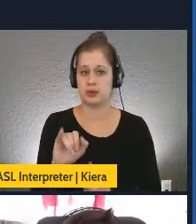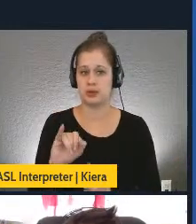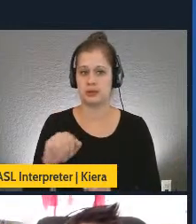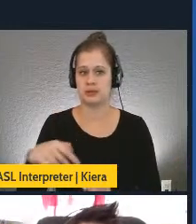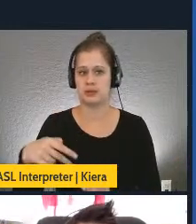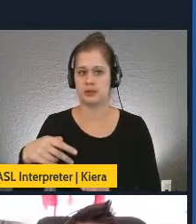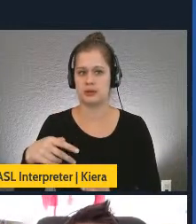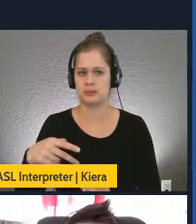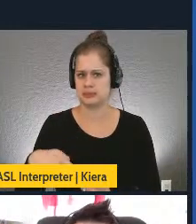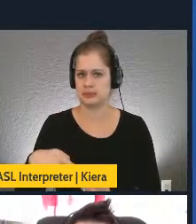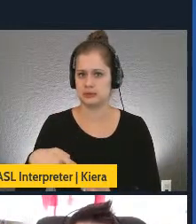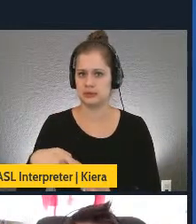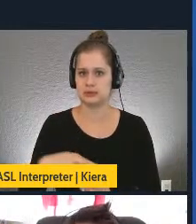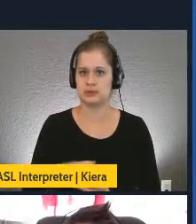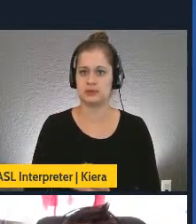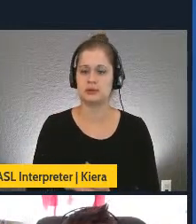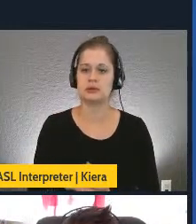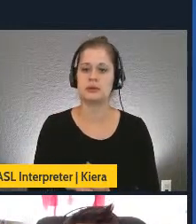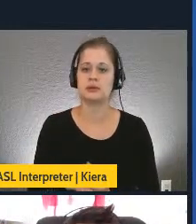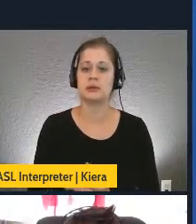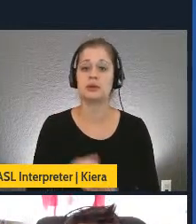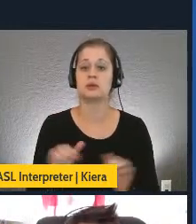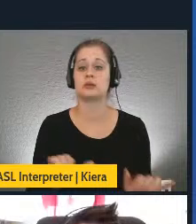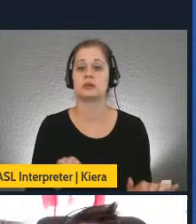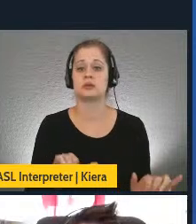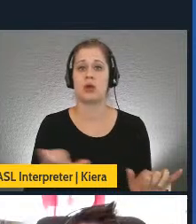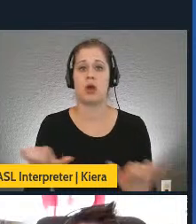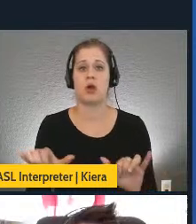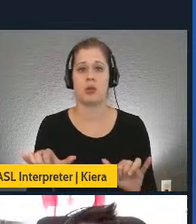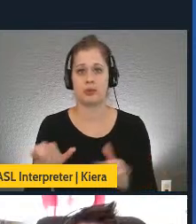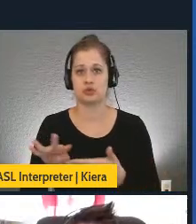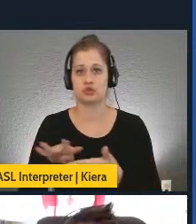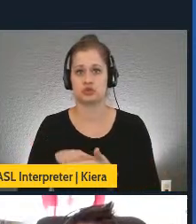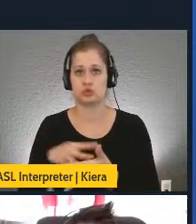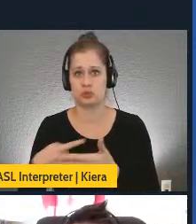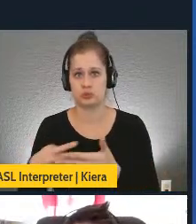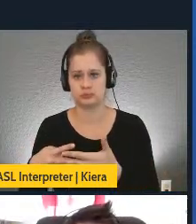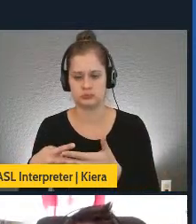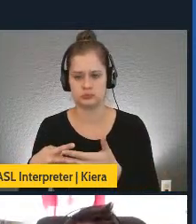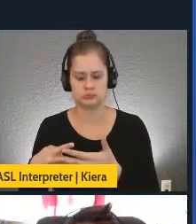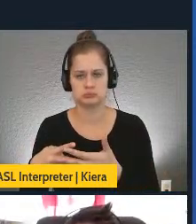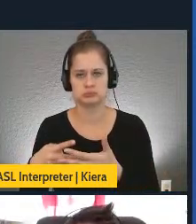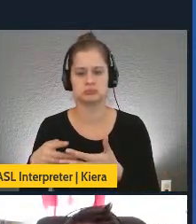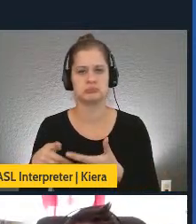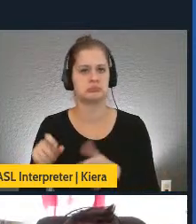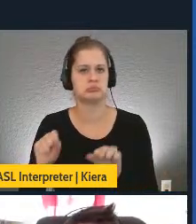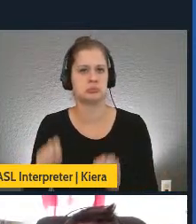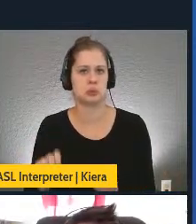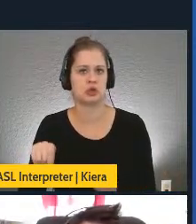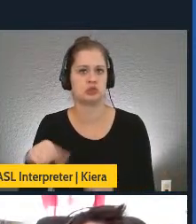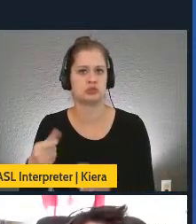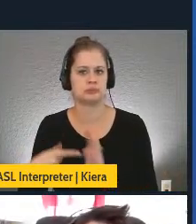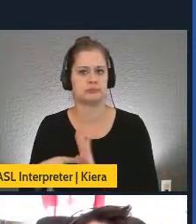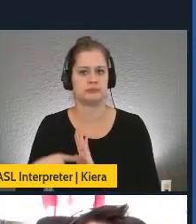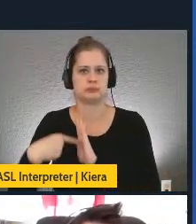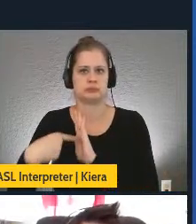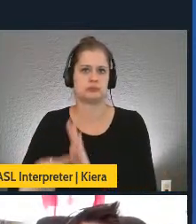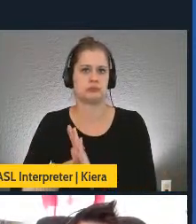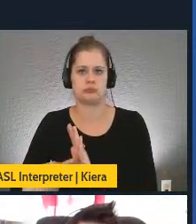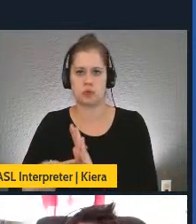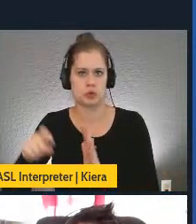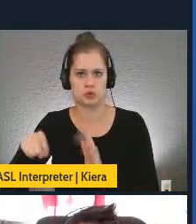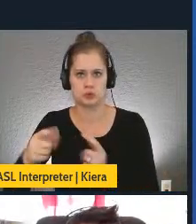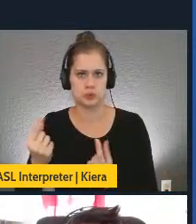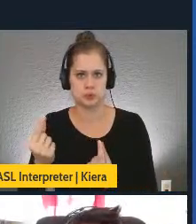is not ideal. Instead, with a common chart, you can just express what you need to do, and then the